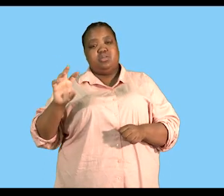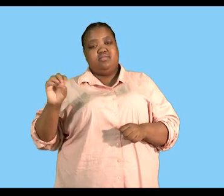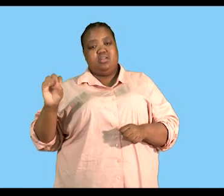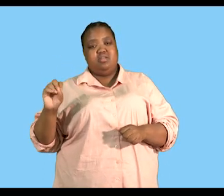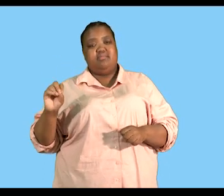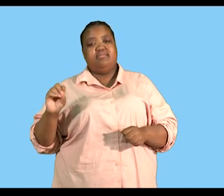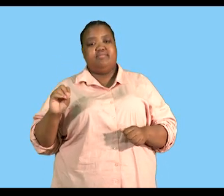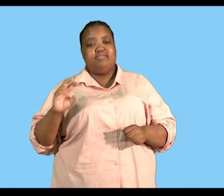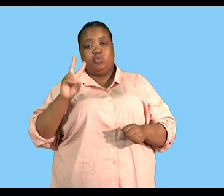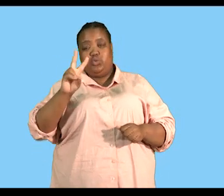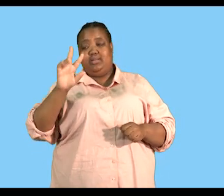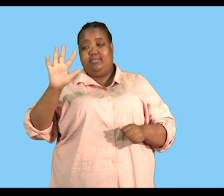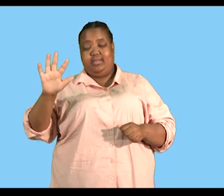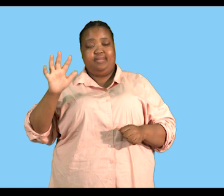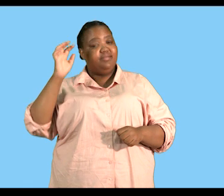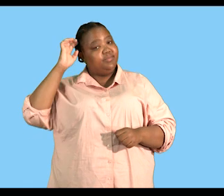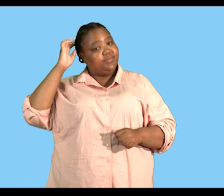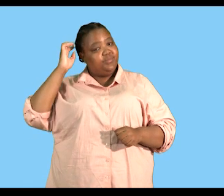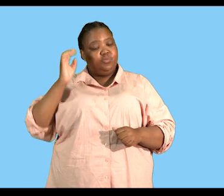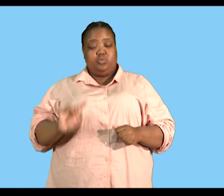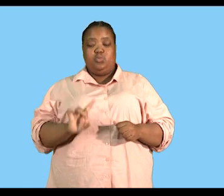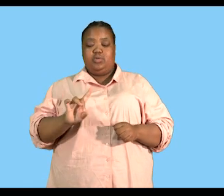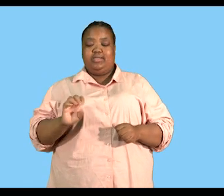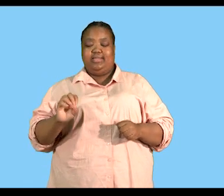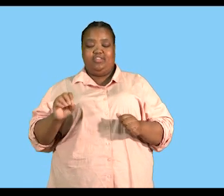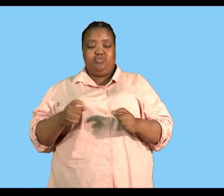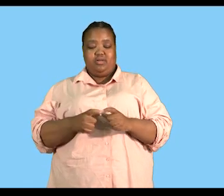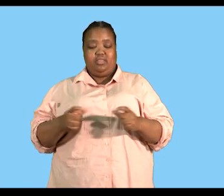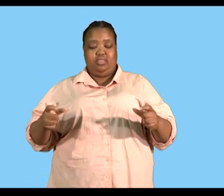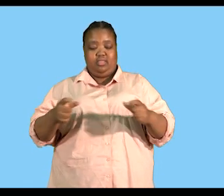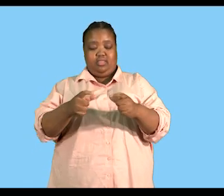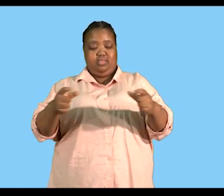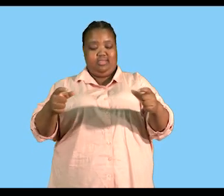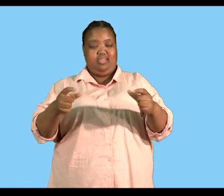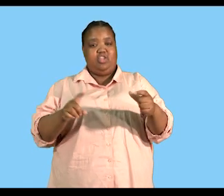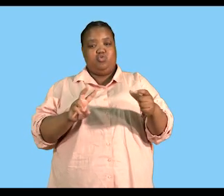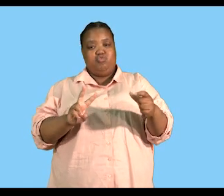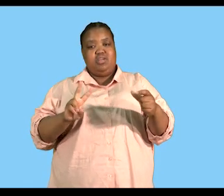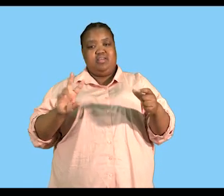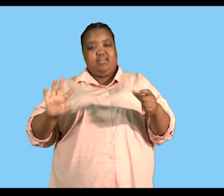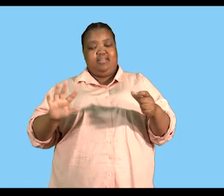we are going to have 25 100 rand notes.